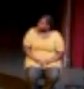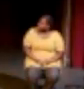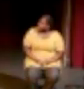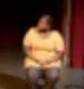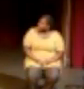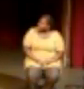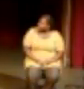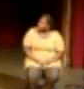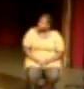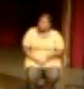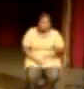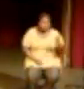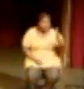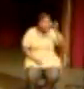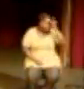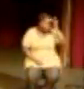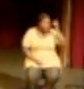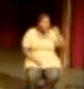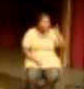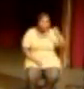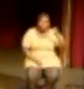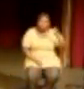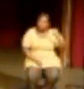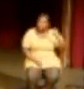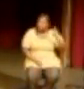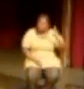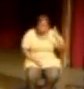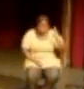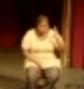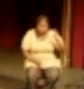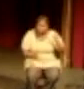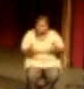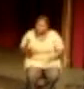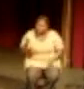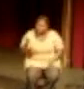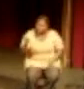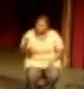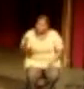One final thing. I feel like Walter Cronkite here, but this just in.